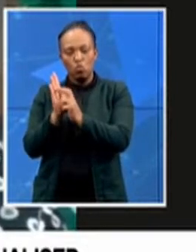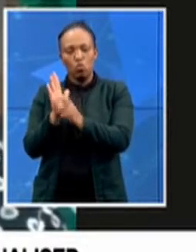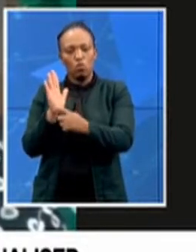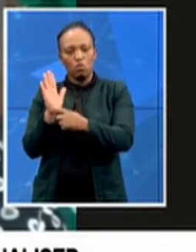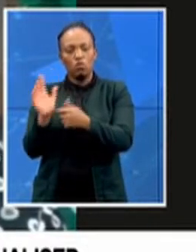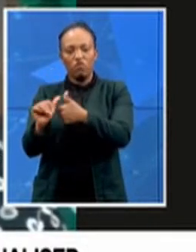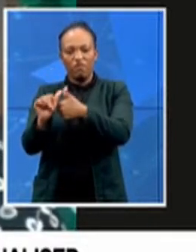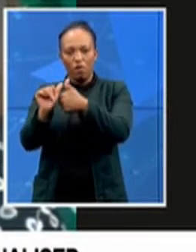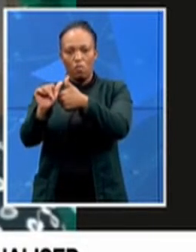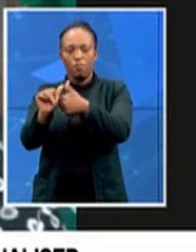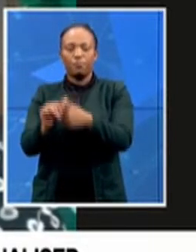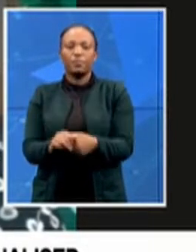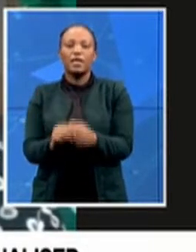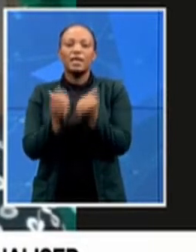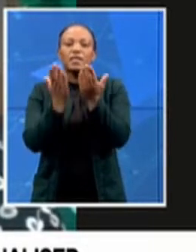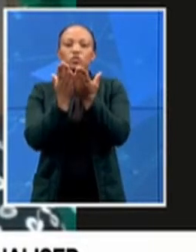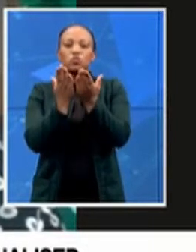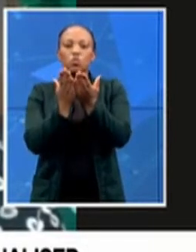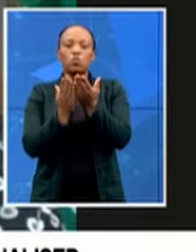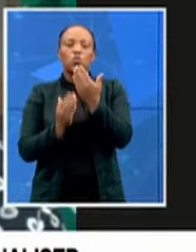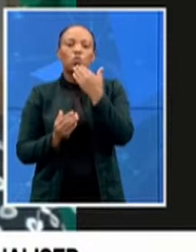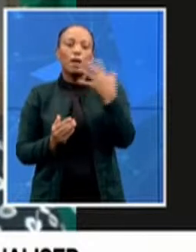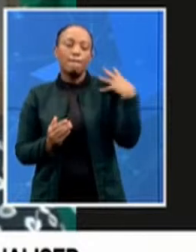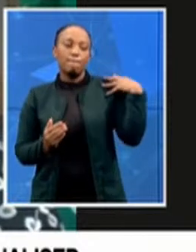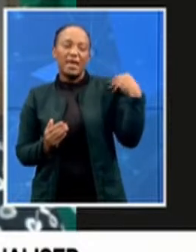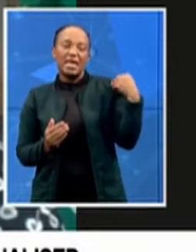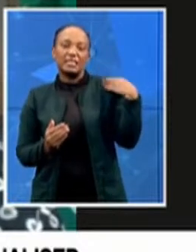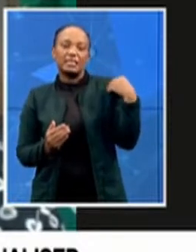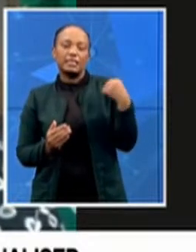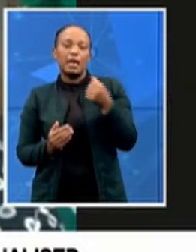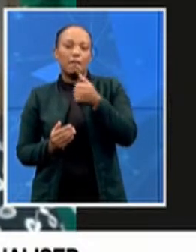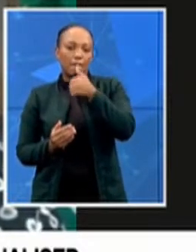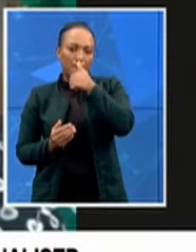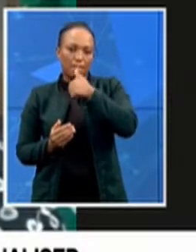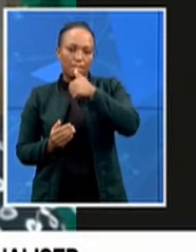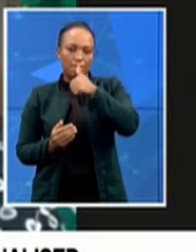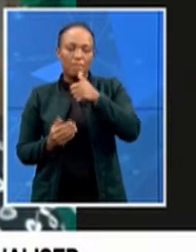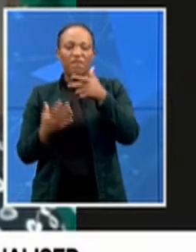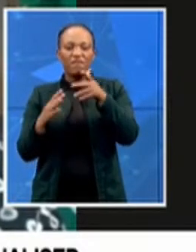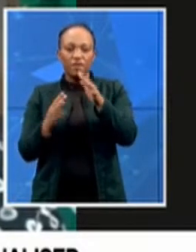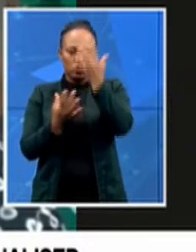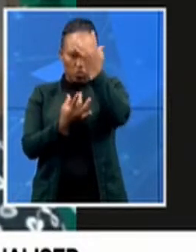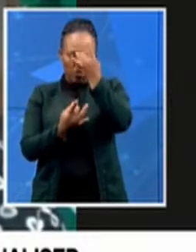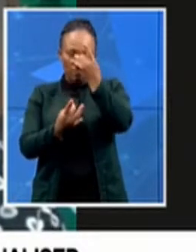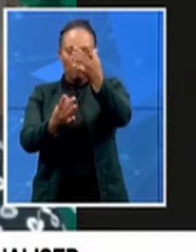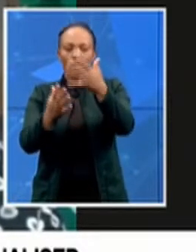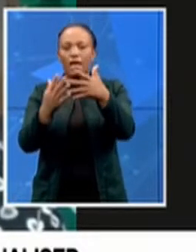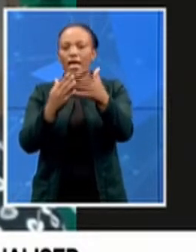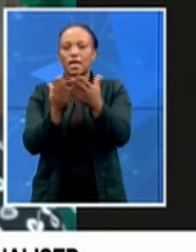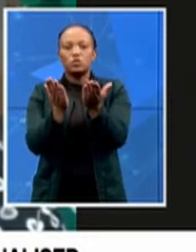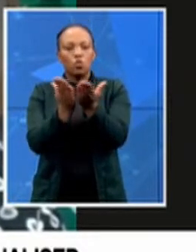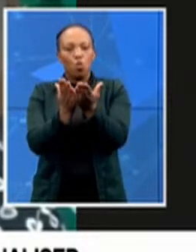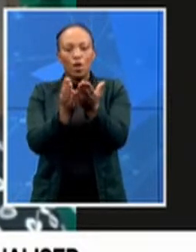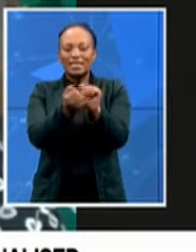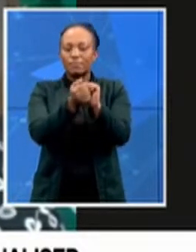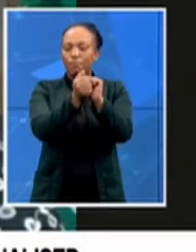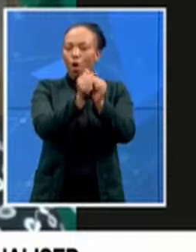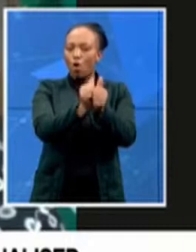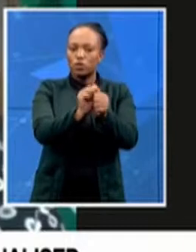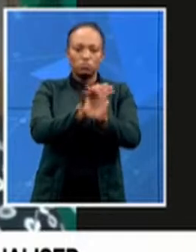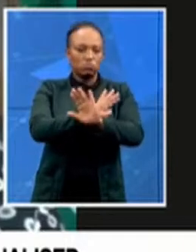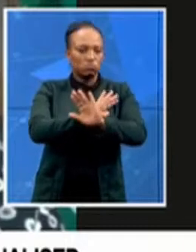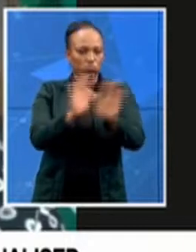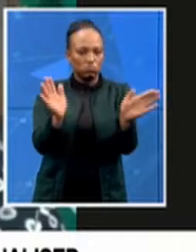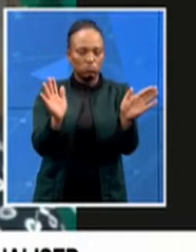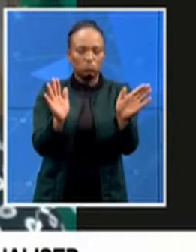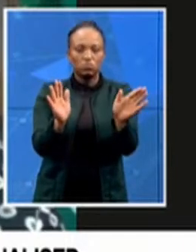Motshekga has issued a communique that no sporting activities in schools, both private and public schools,